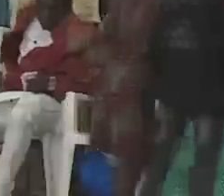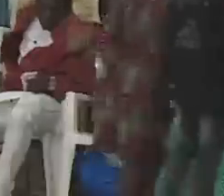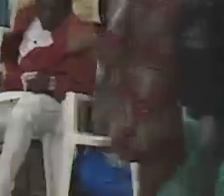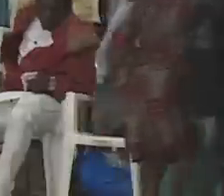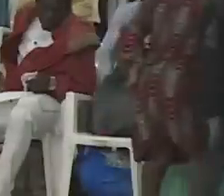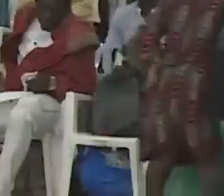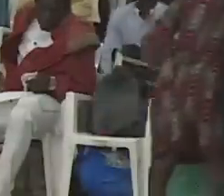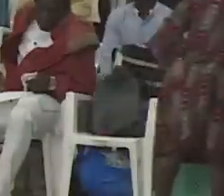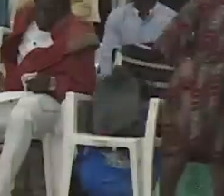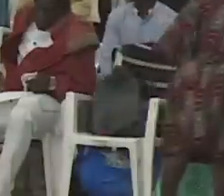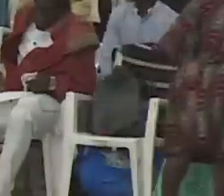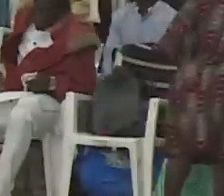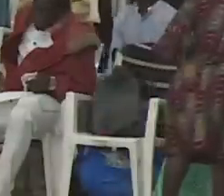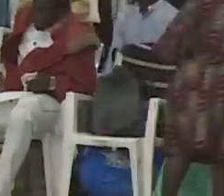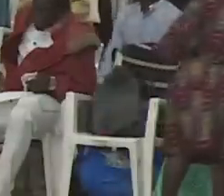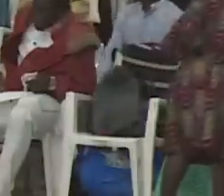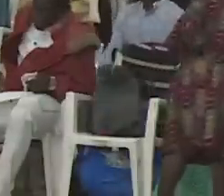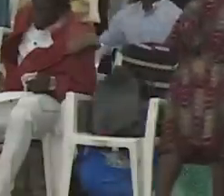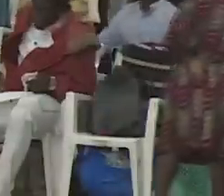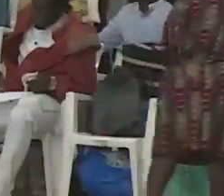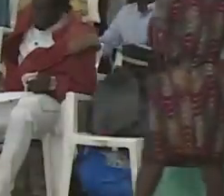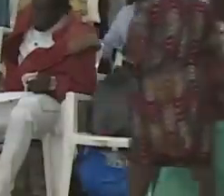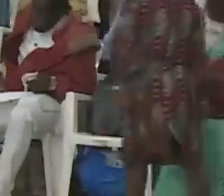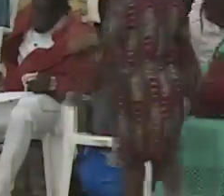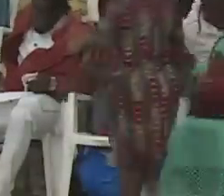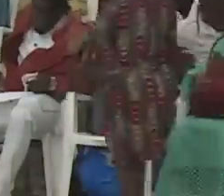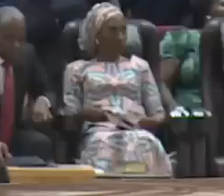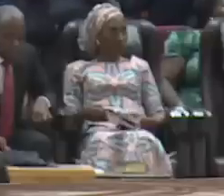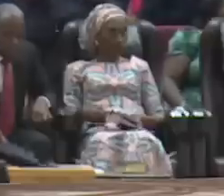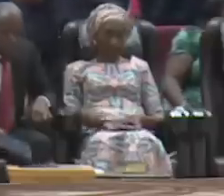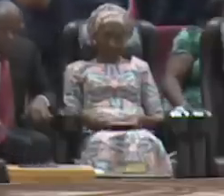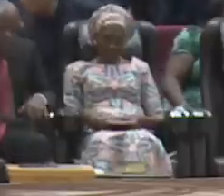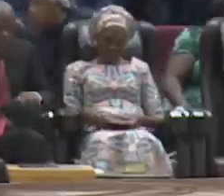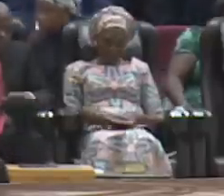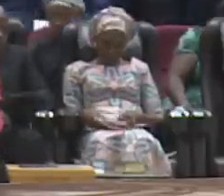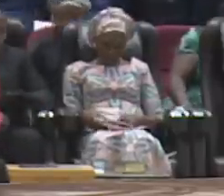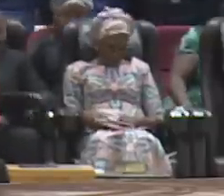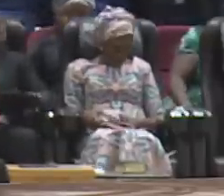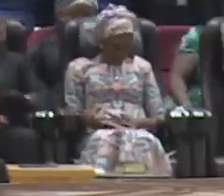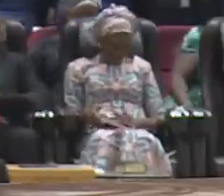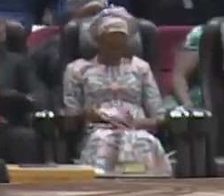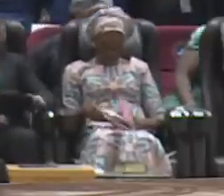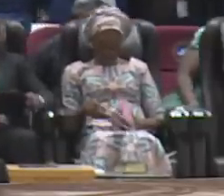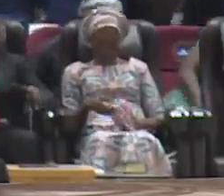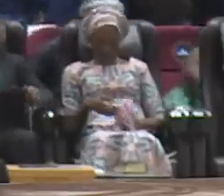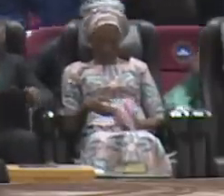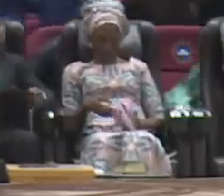And then you may please be seated. With the exception of those who